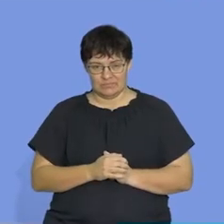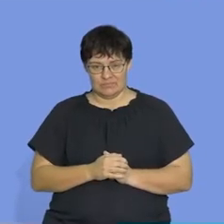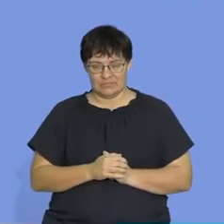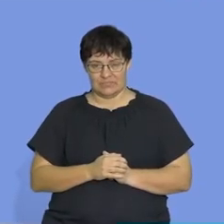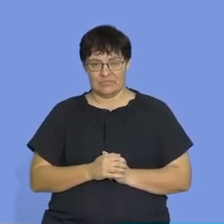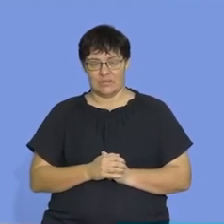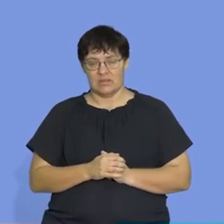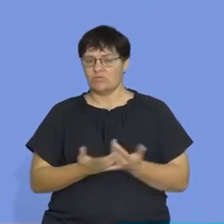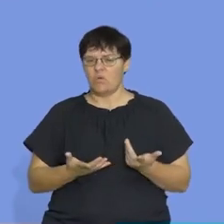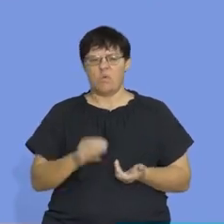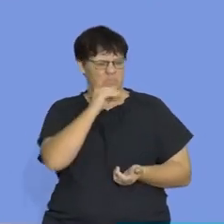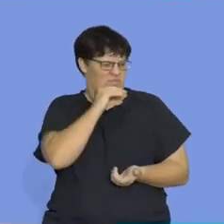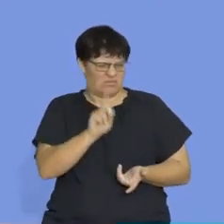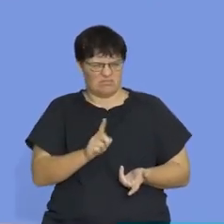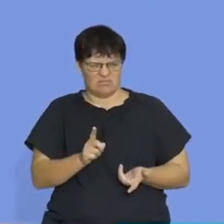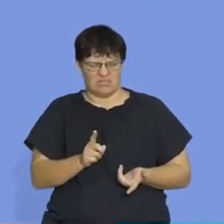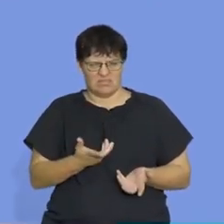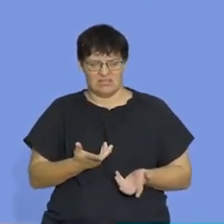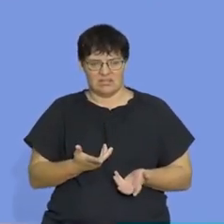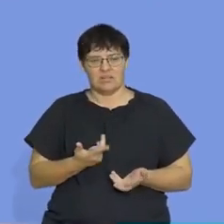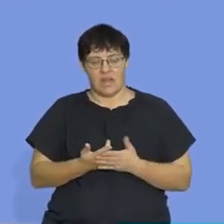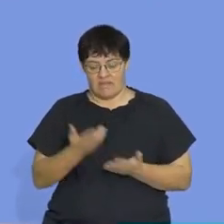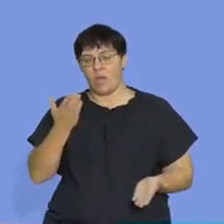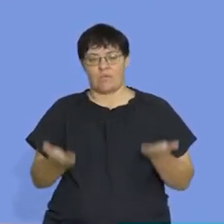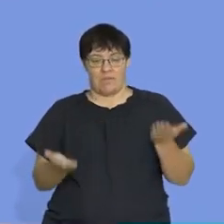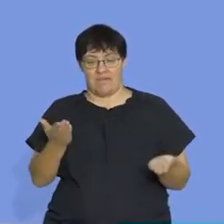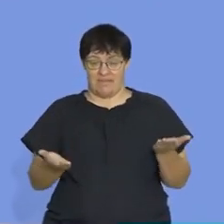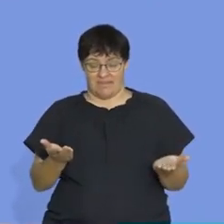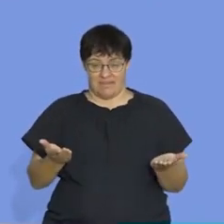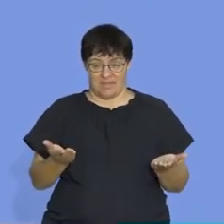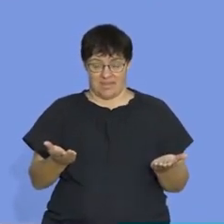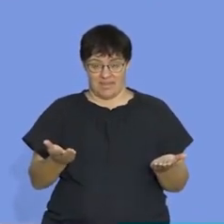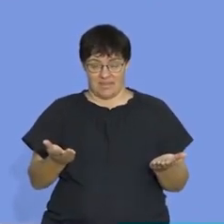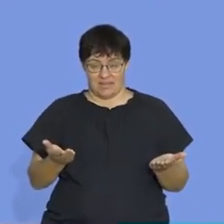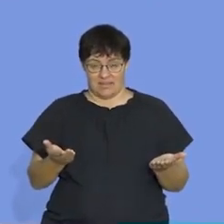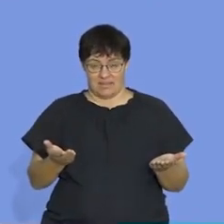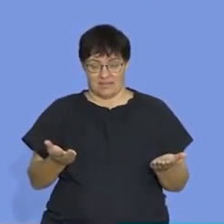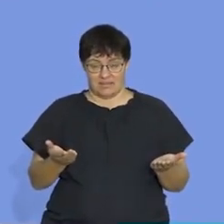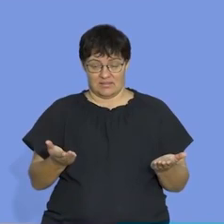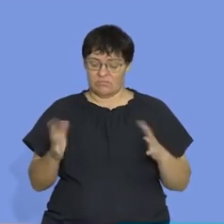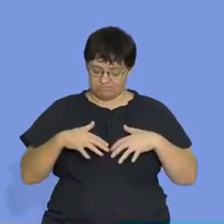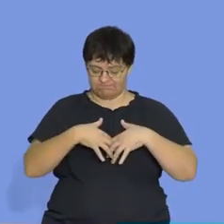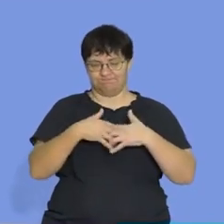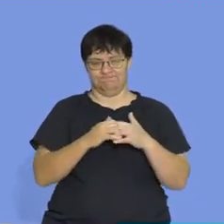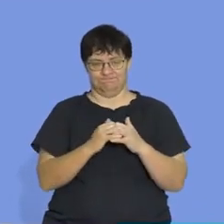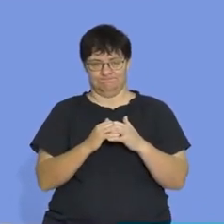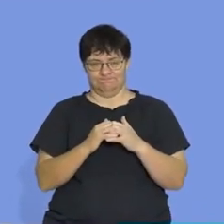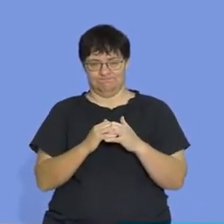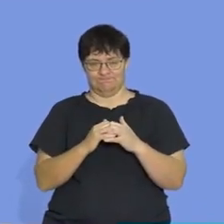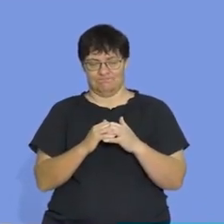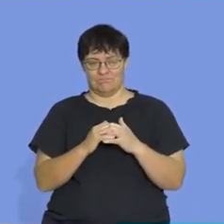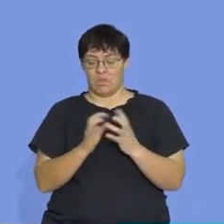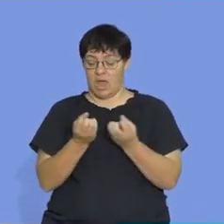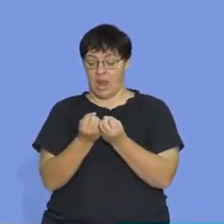simply trying to say is that there is a comparison that we need to put in place in as far as amount